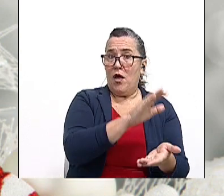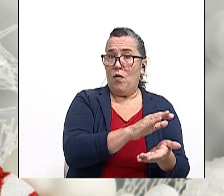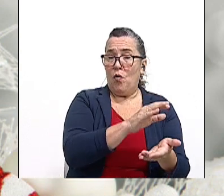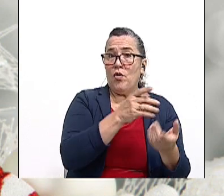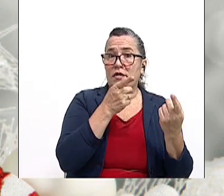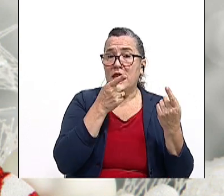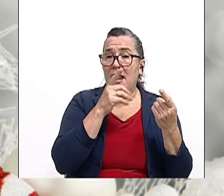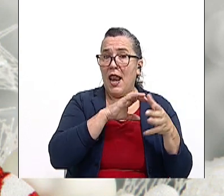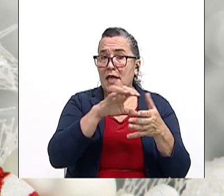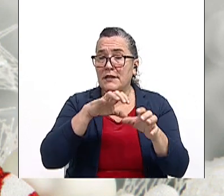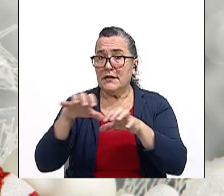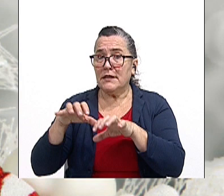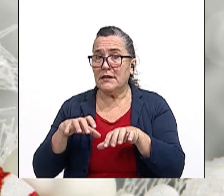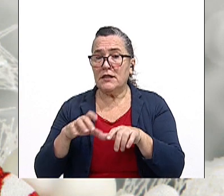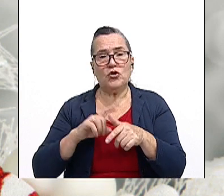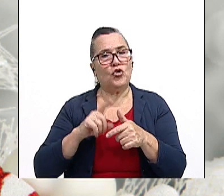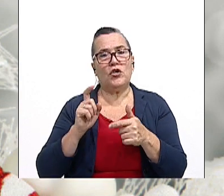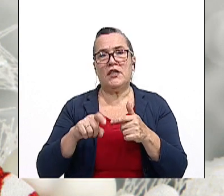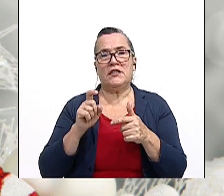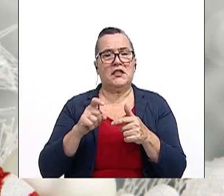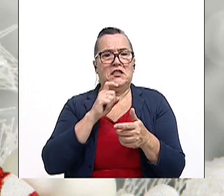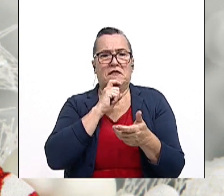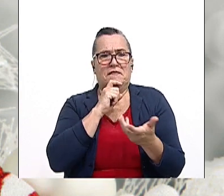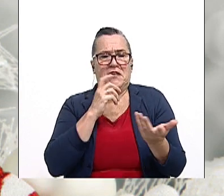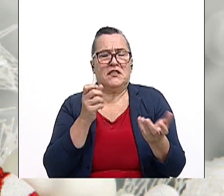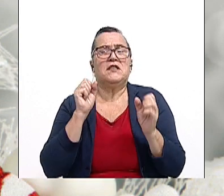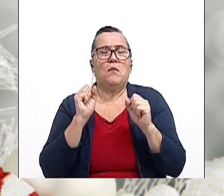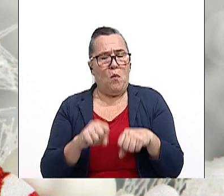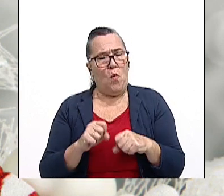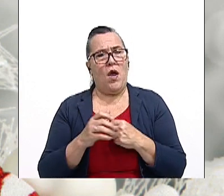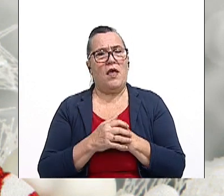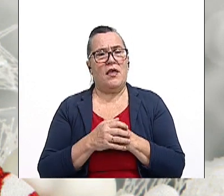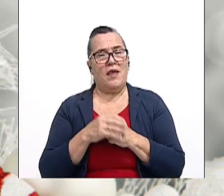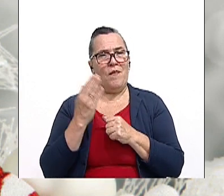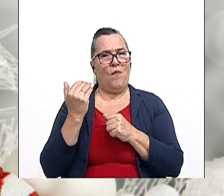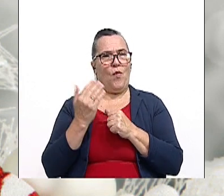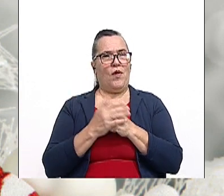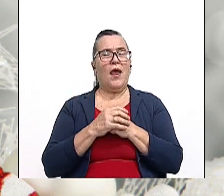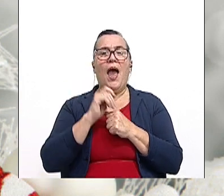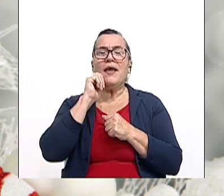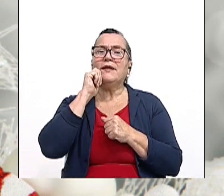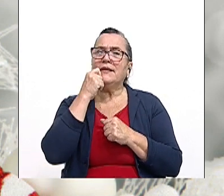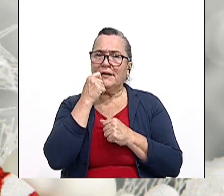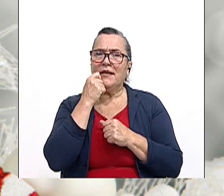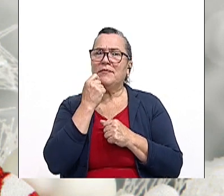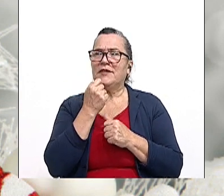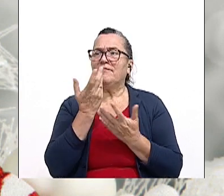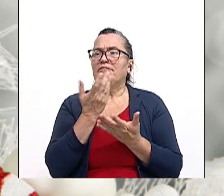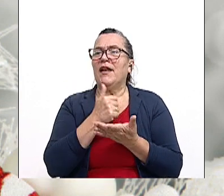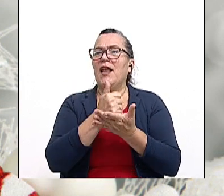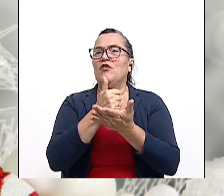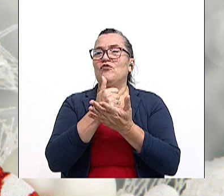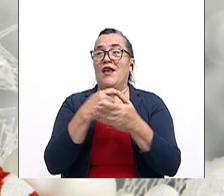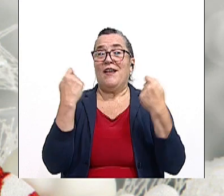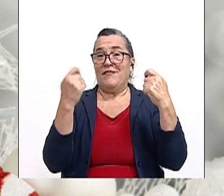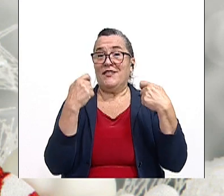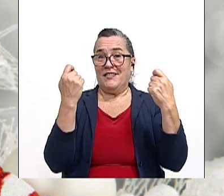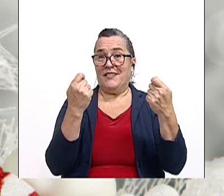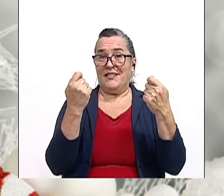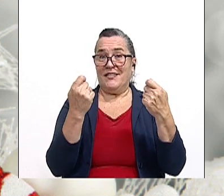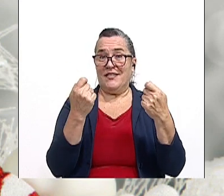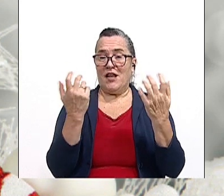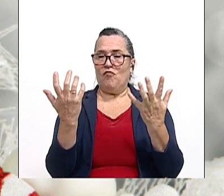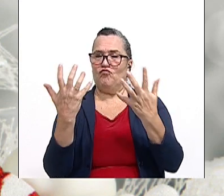events does not need to be difficult, because there are some tips to help make this festive season